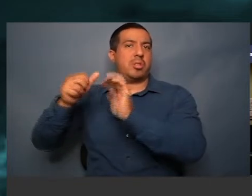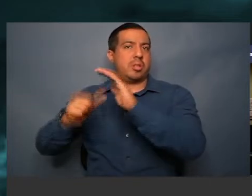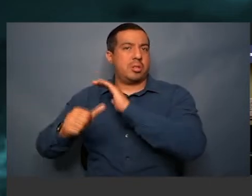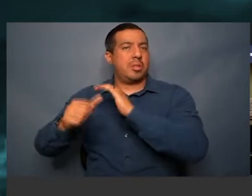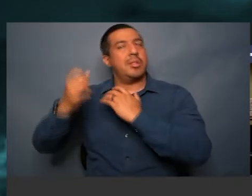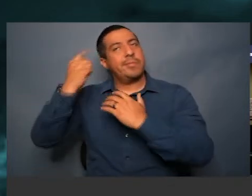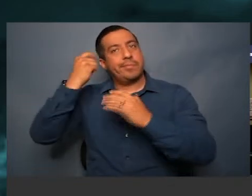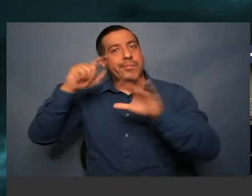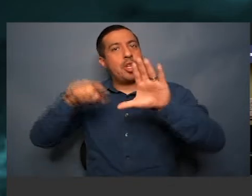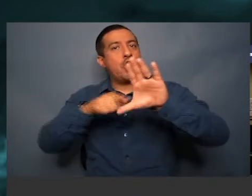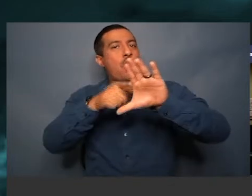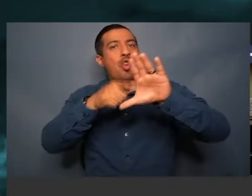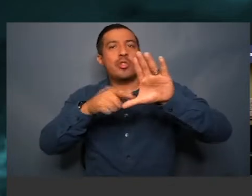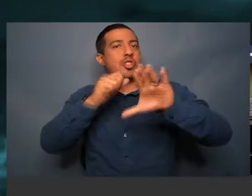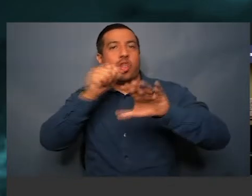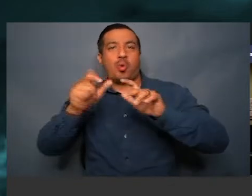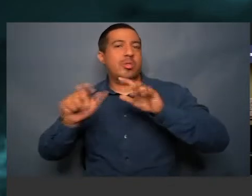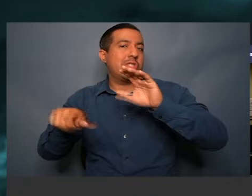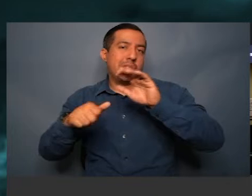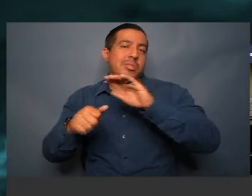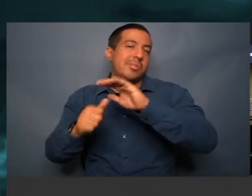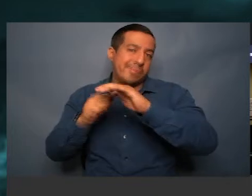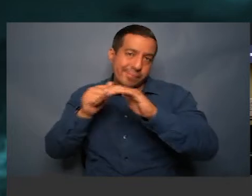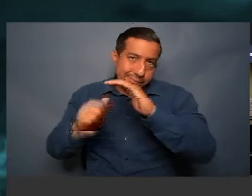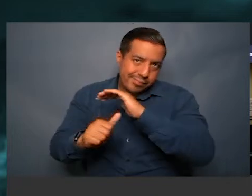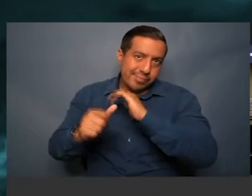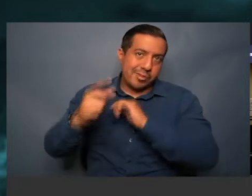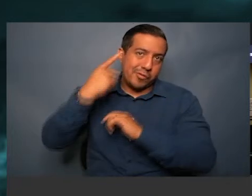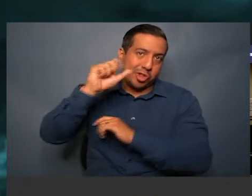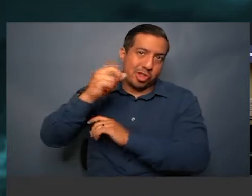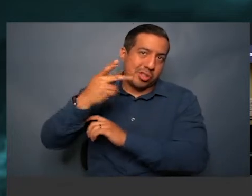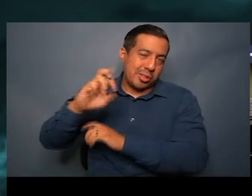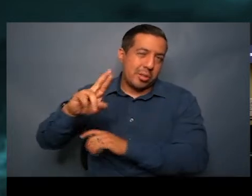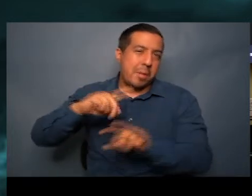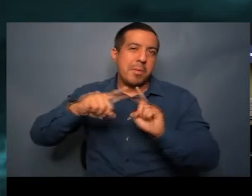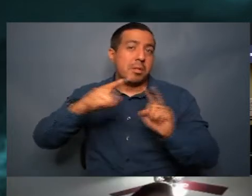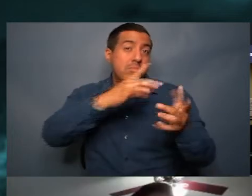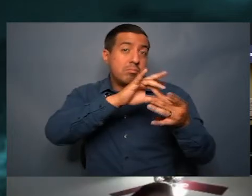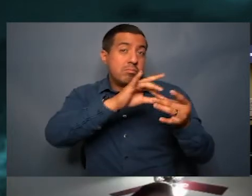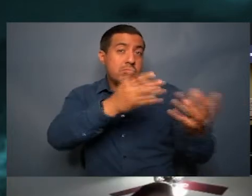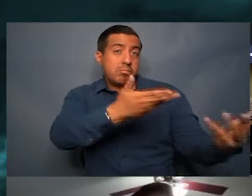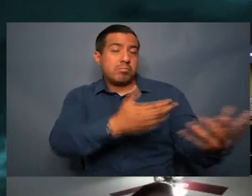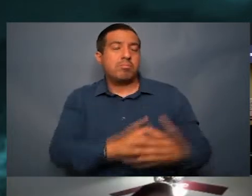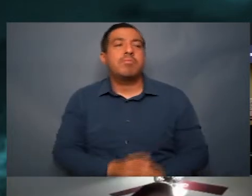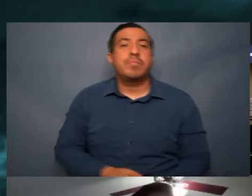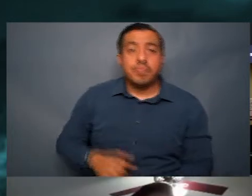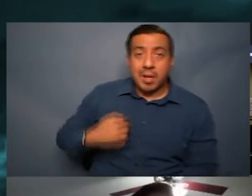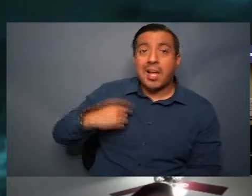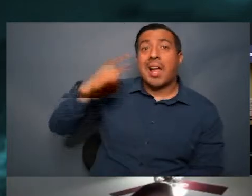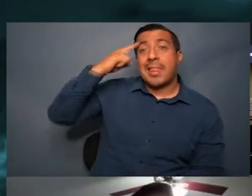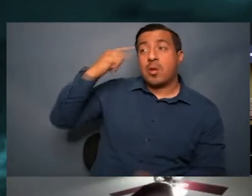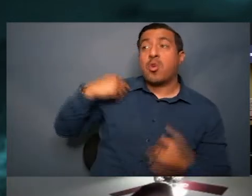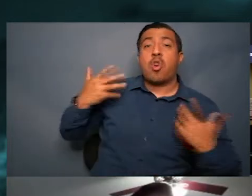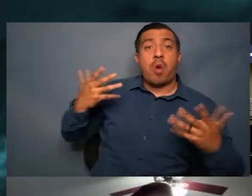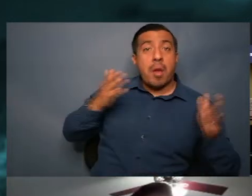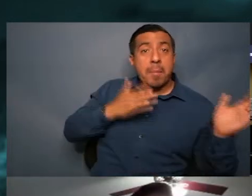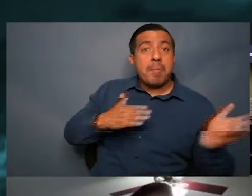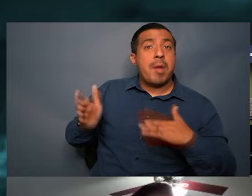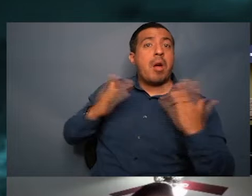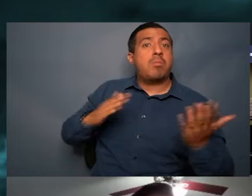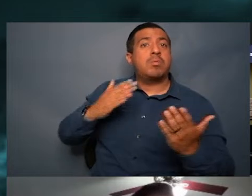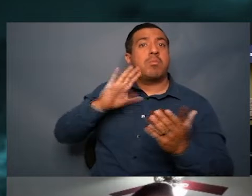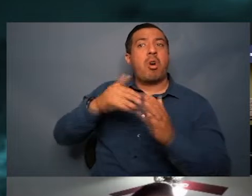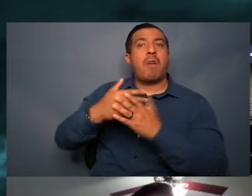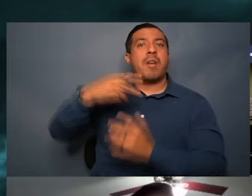county, but any comments on that? So I think last year we prepared very well for COVID, getting a lot